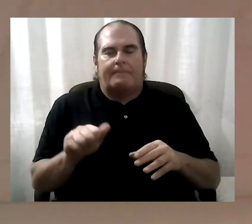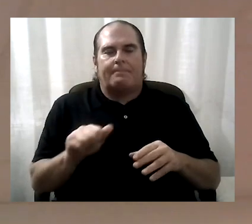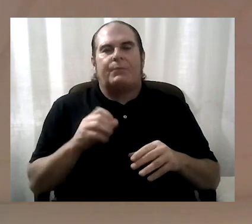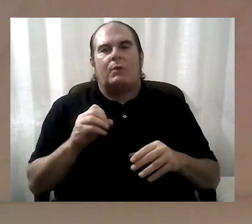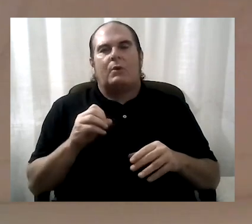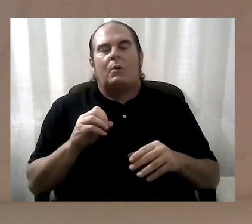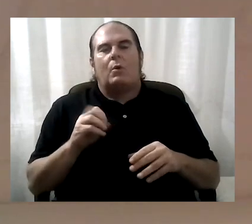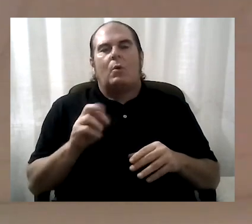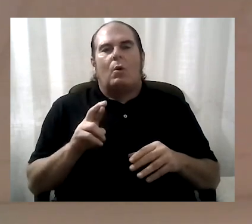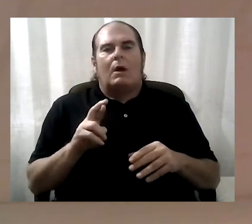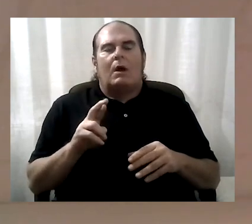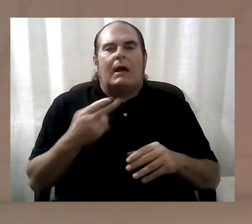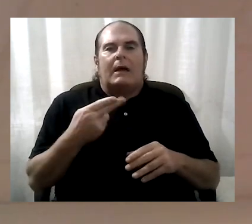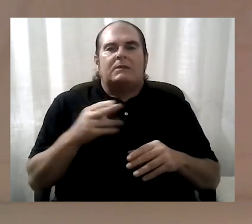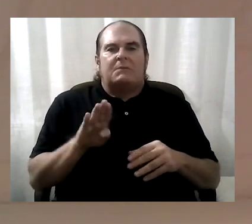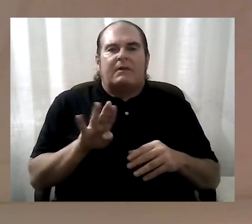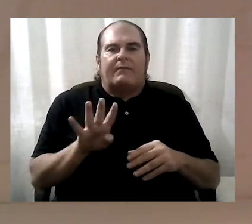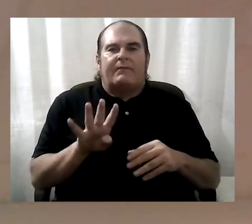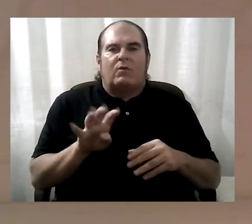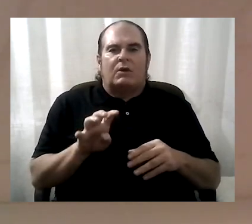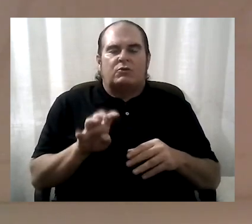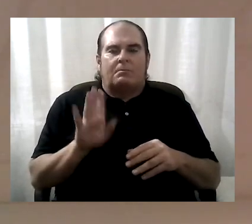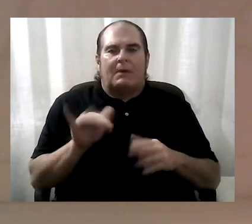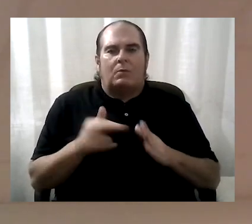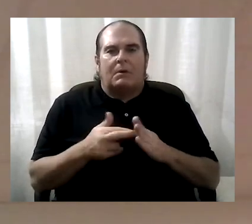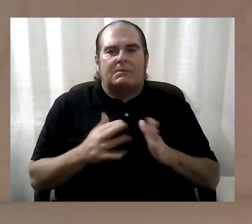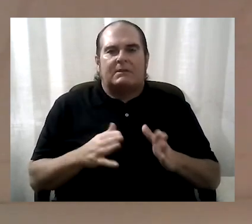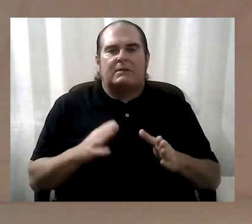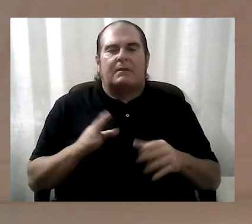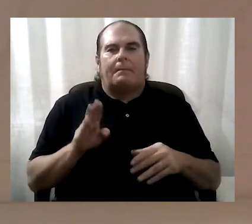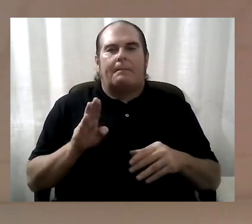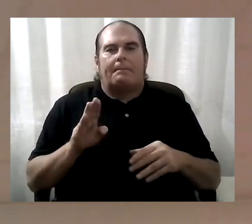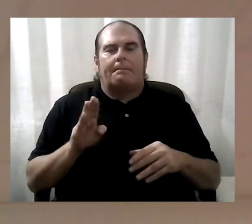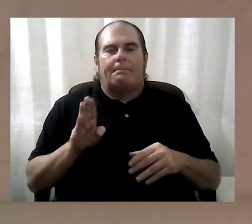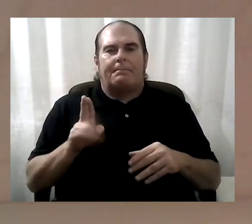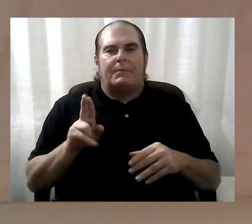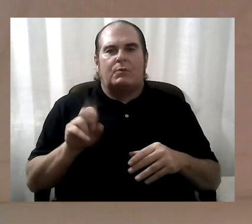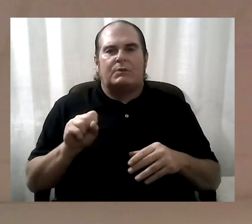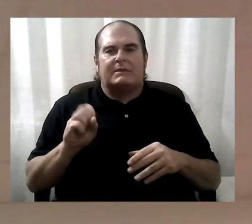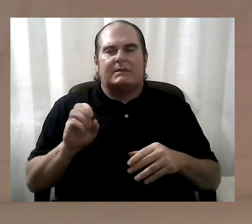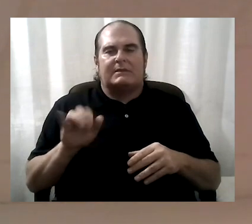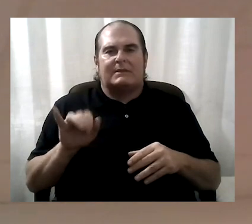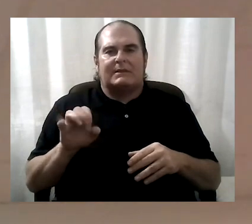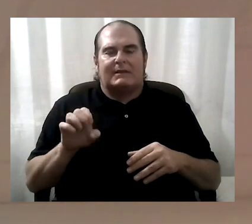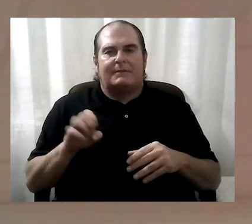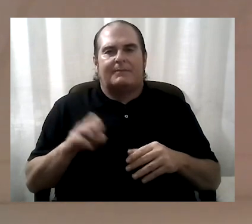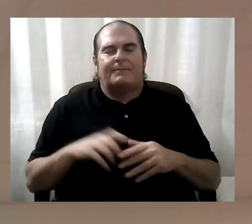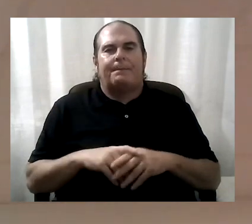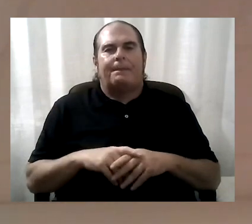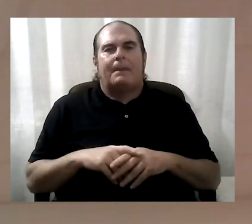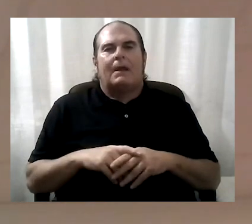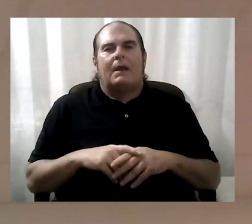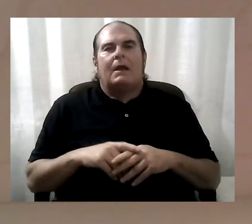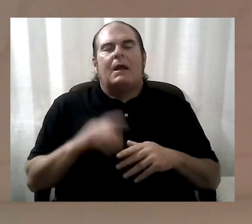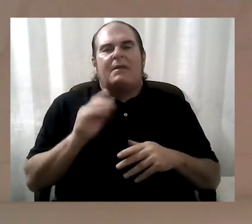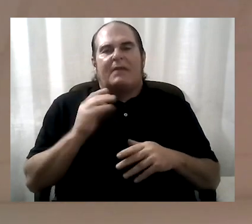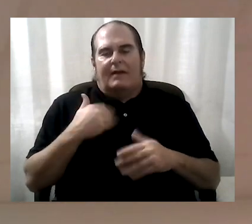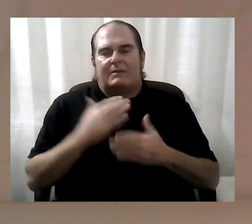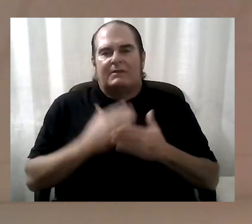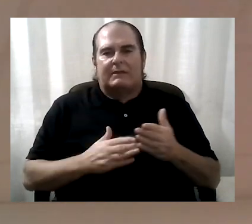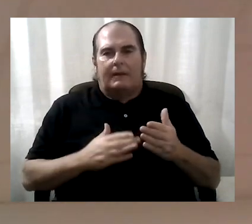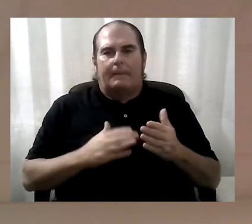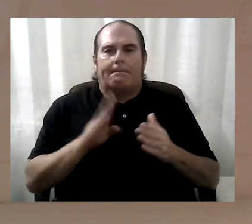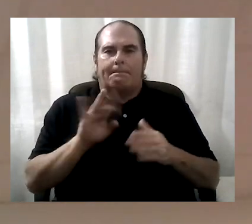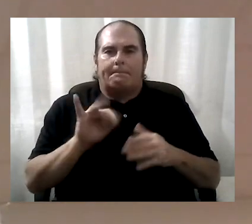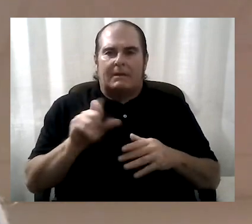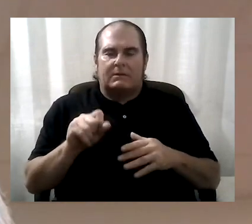by Representative Busey. But there's also some bills that would restrict or put limits on the way that people